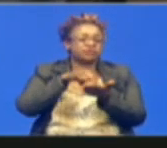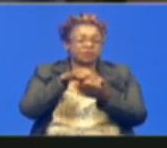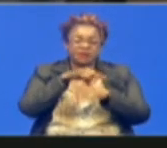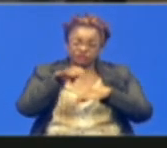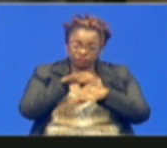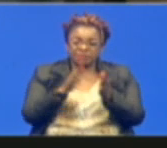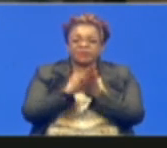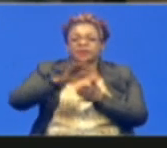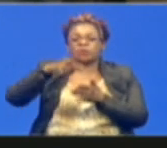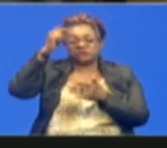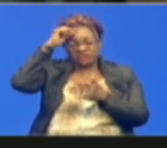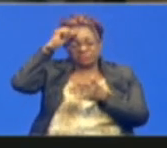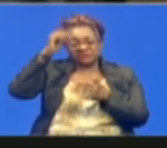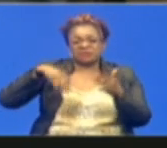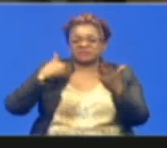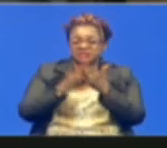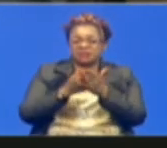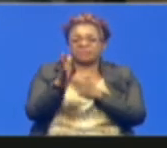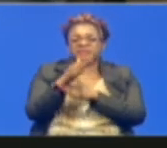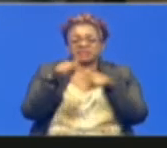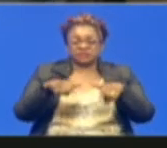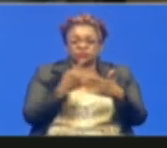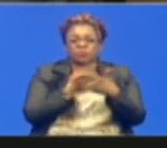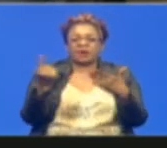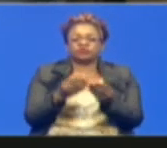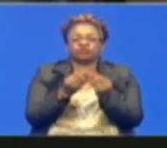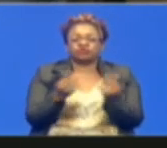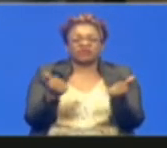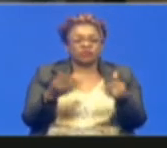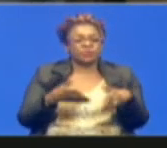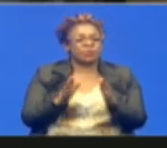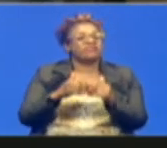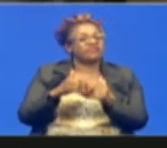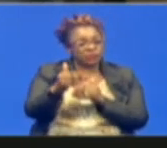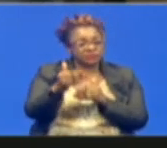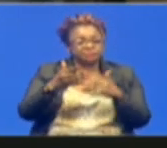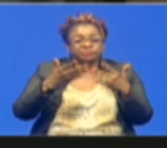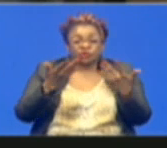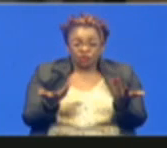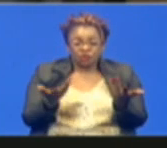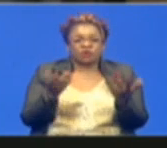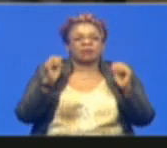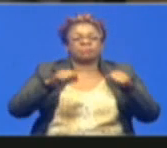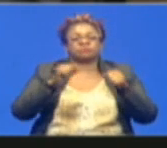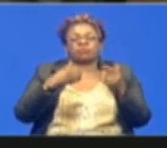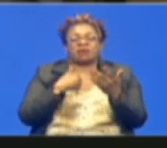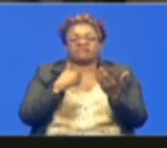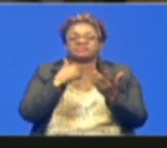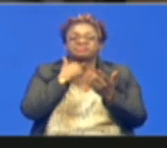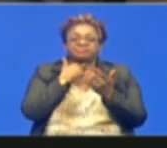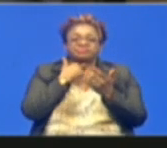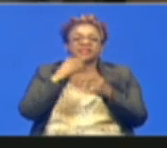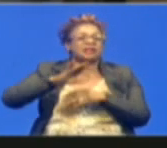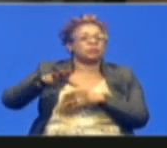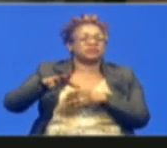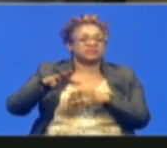county governments has until Thursday this week to reach an agreement on the way forward or risk grounding county operations. Sources within